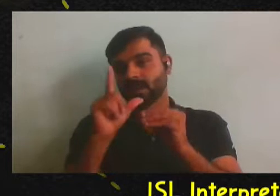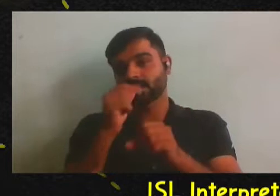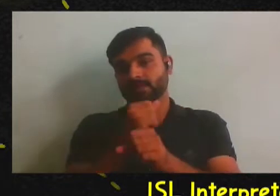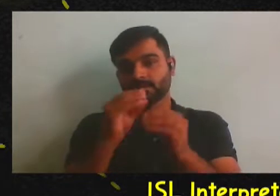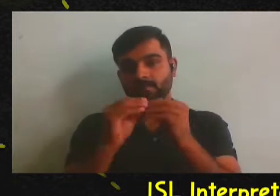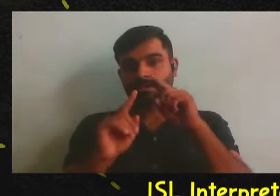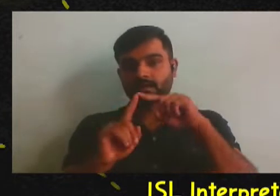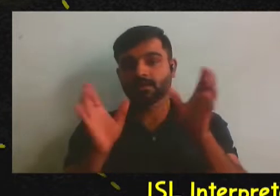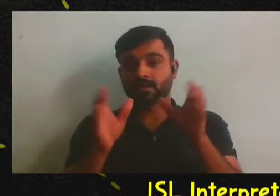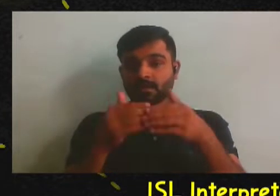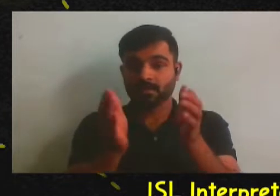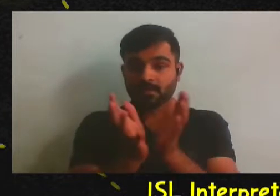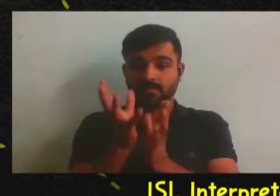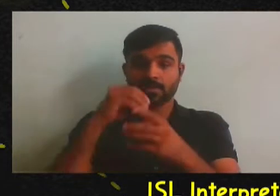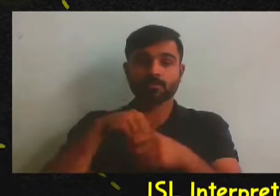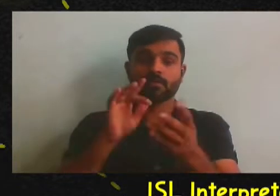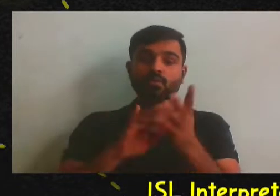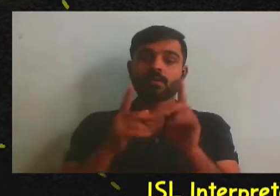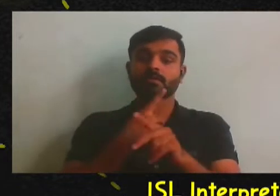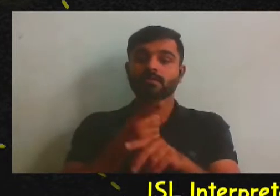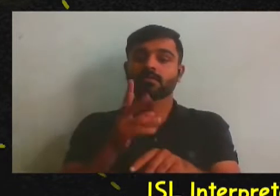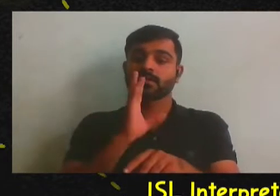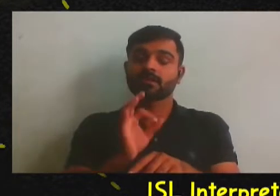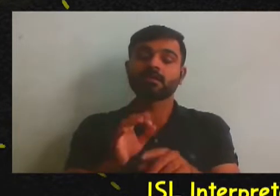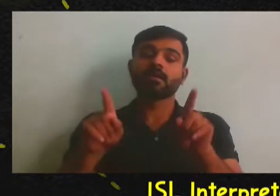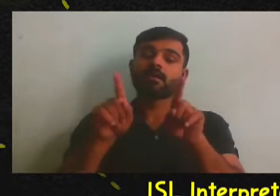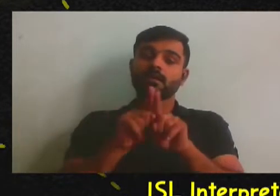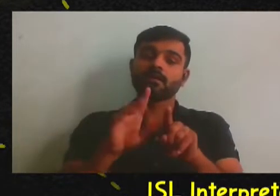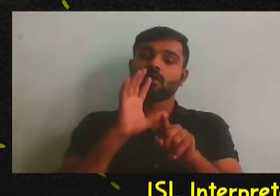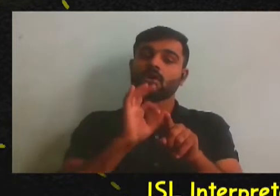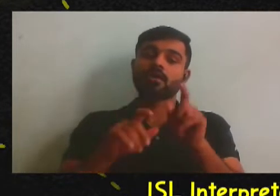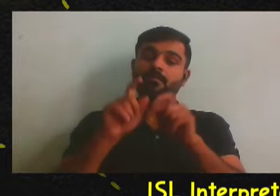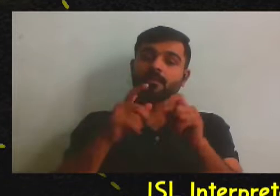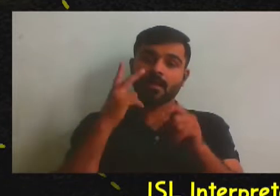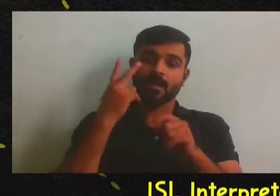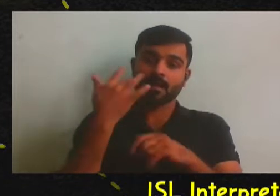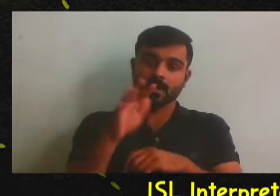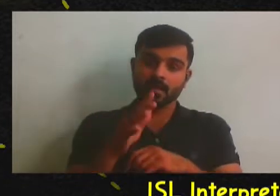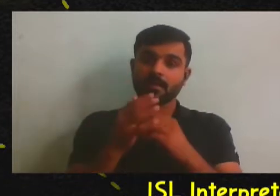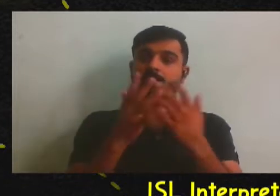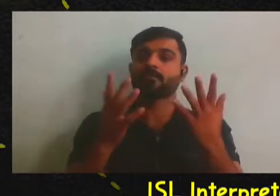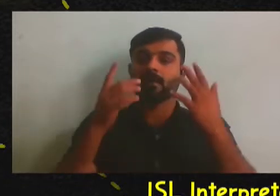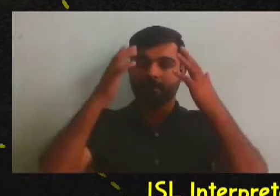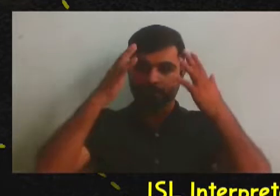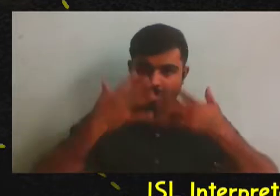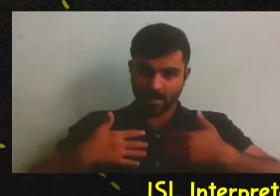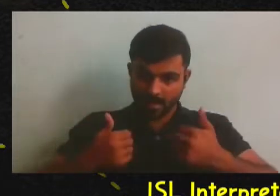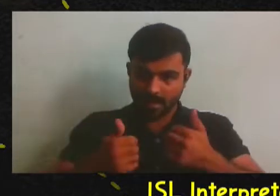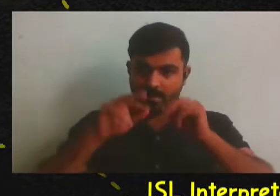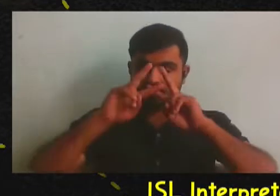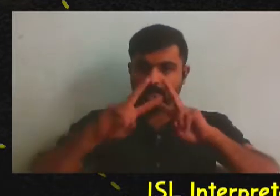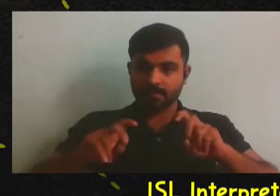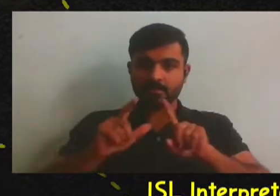that's kind of the origin story. And from there, we took it on to looking at mental health and research